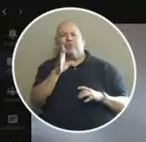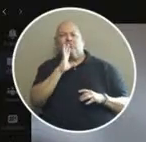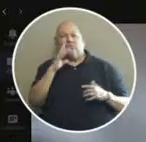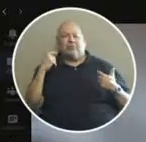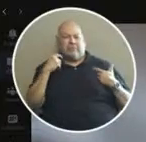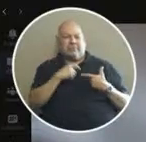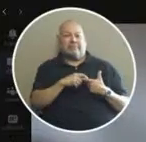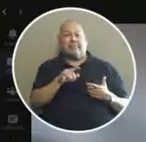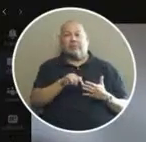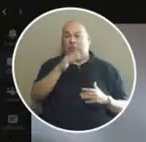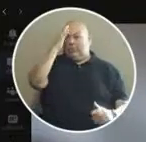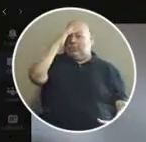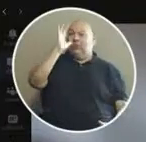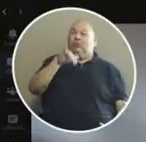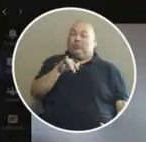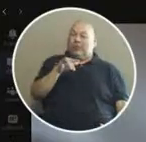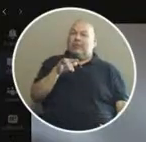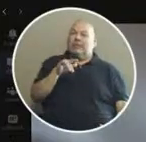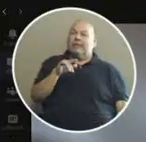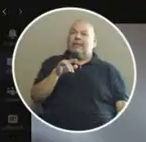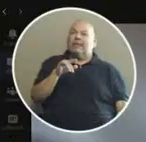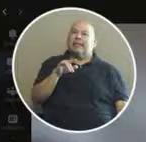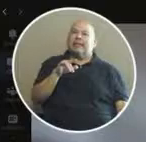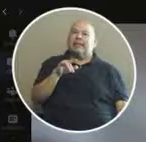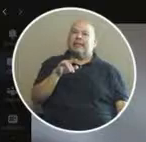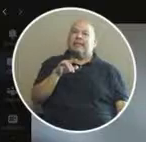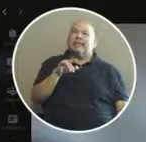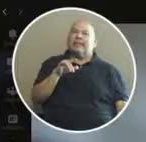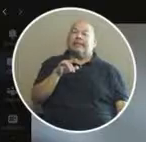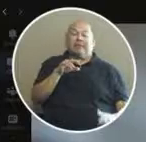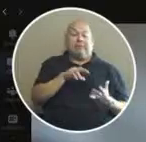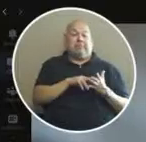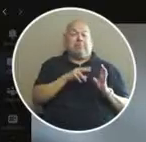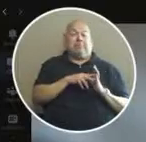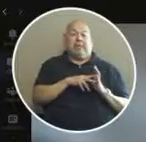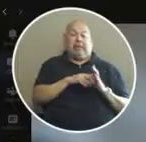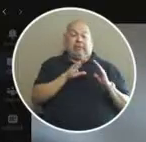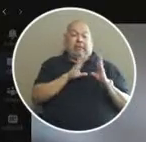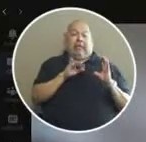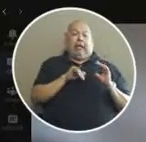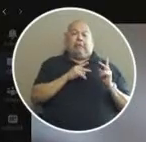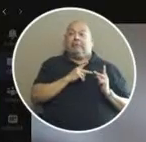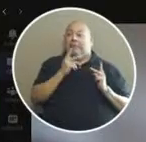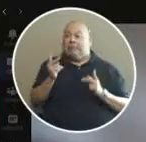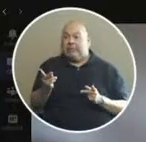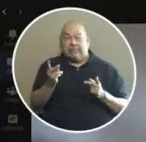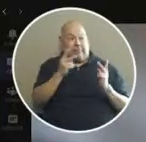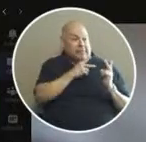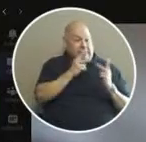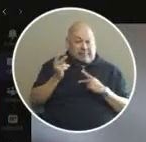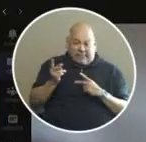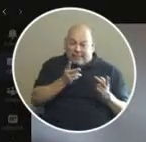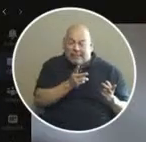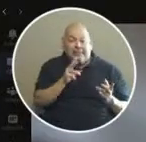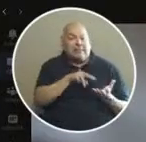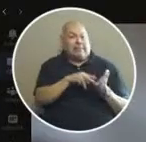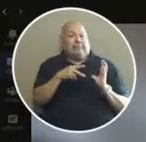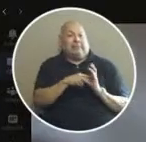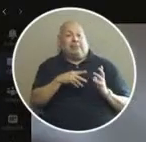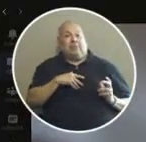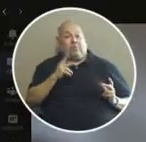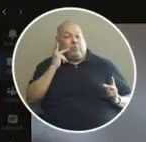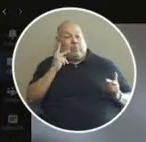que la idea de no tener a las personas de un hogar irse a otro hogar es porque estamos tratando de